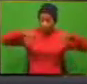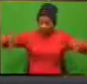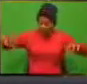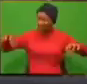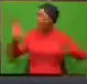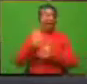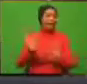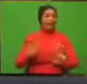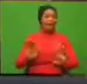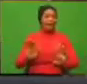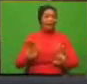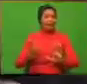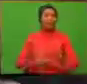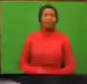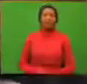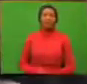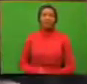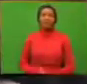South Africa.